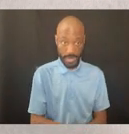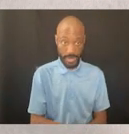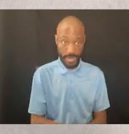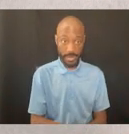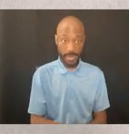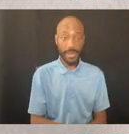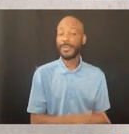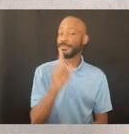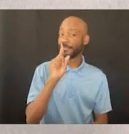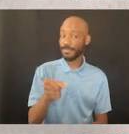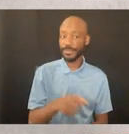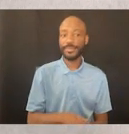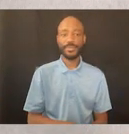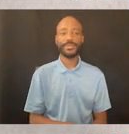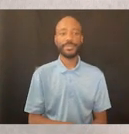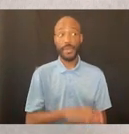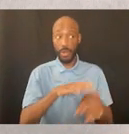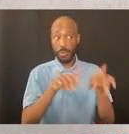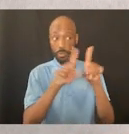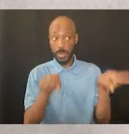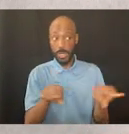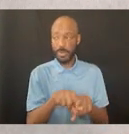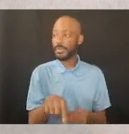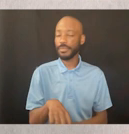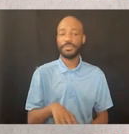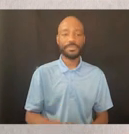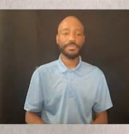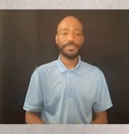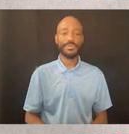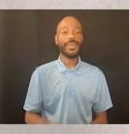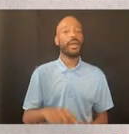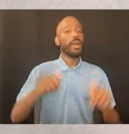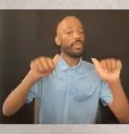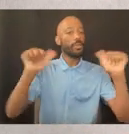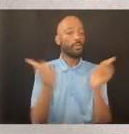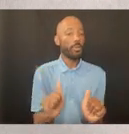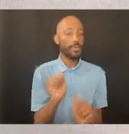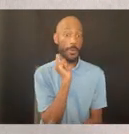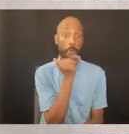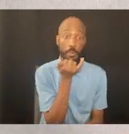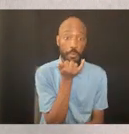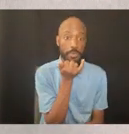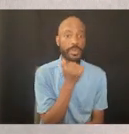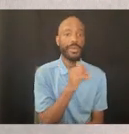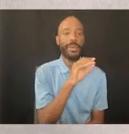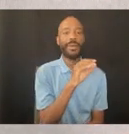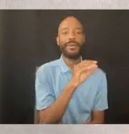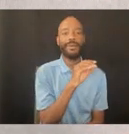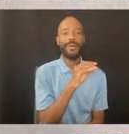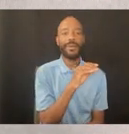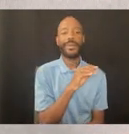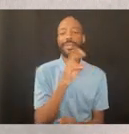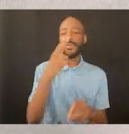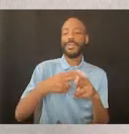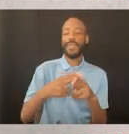piece? Sure. On screen? Yeah, the sculpture Oops, and the name Oops came